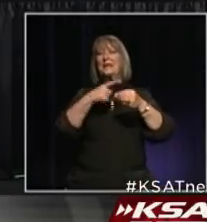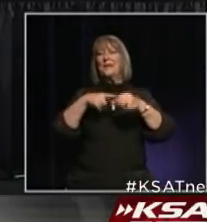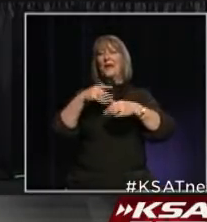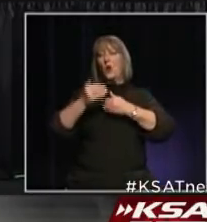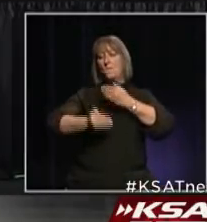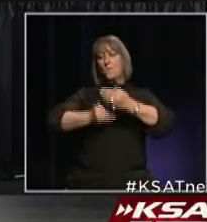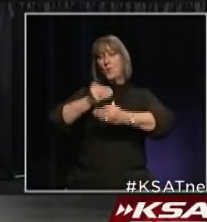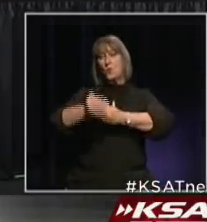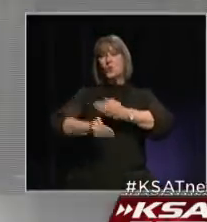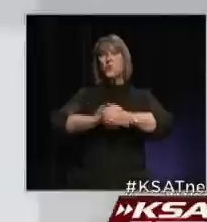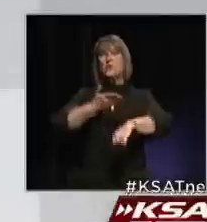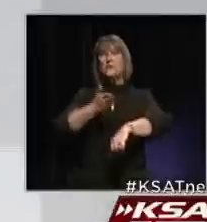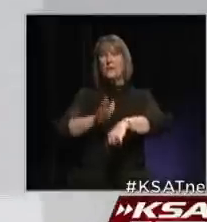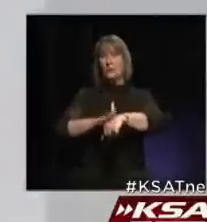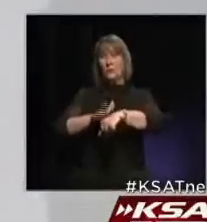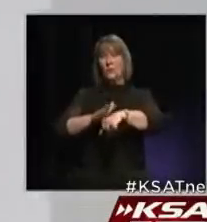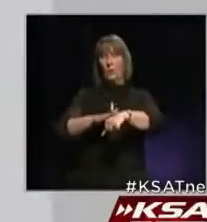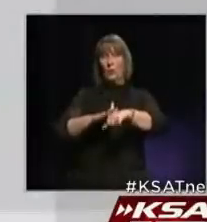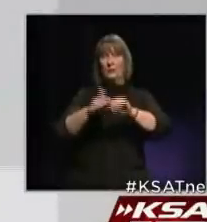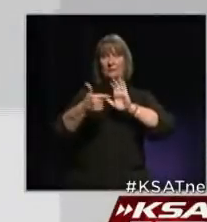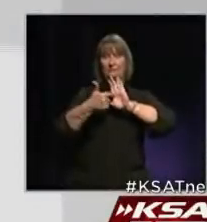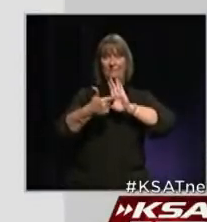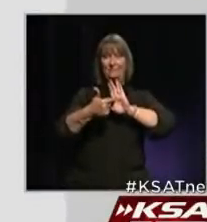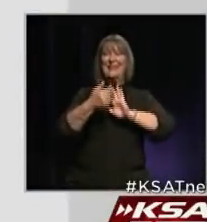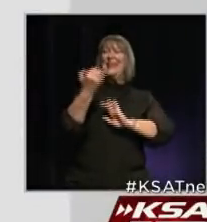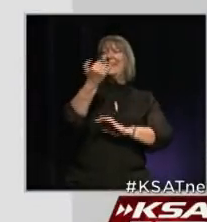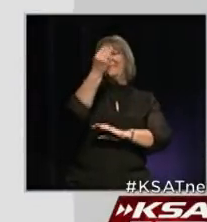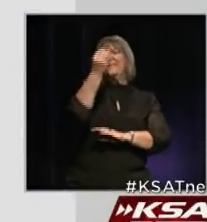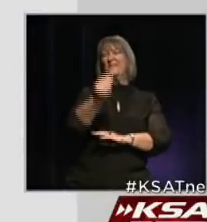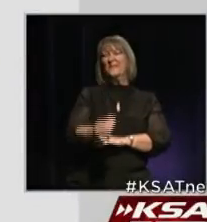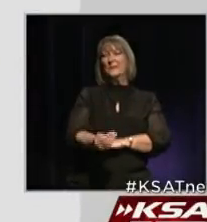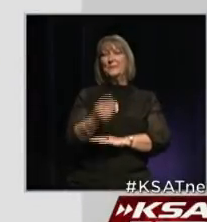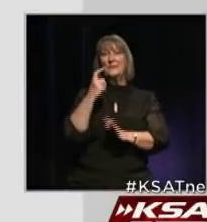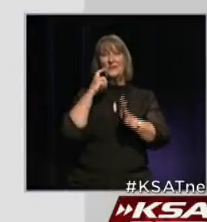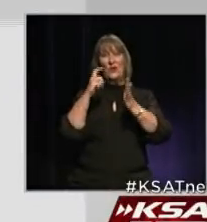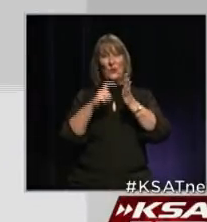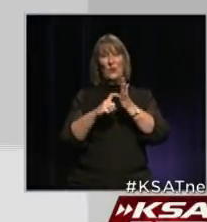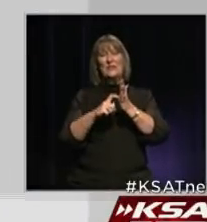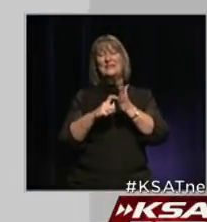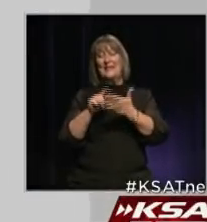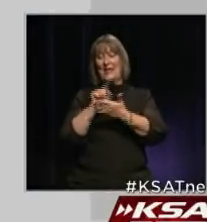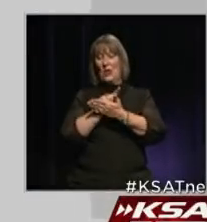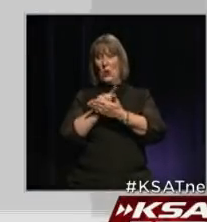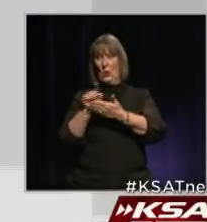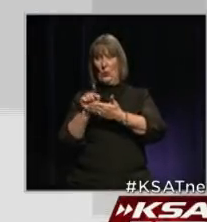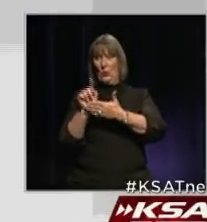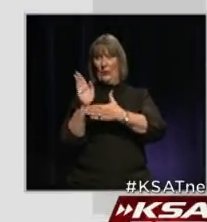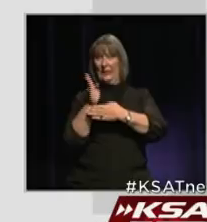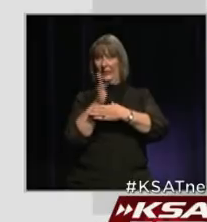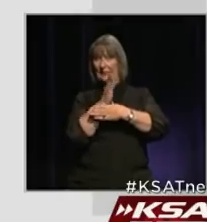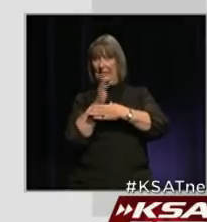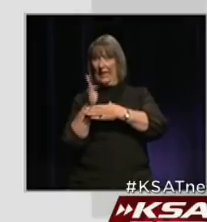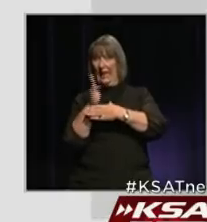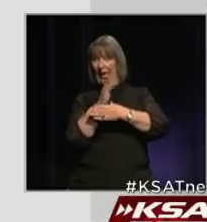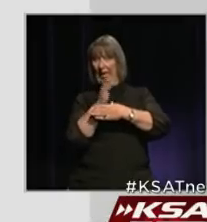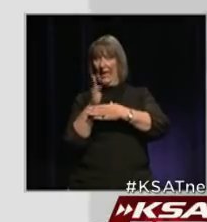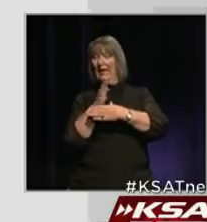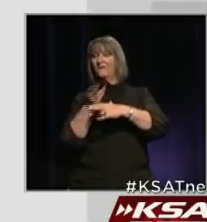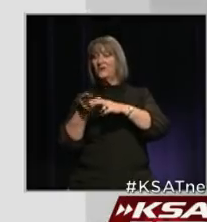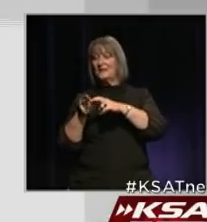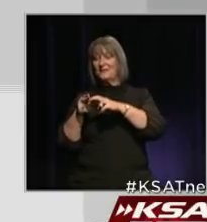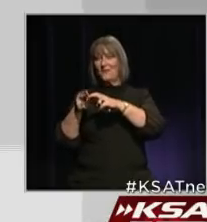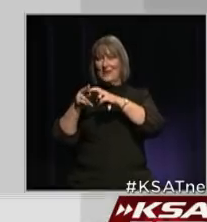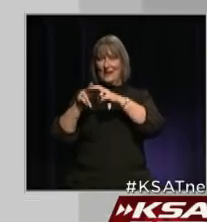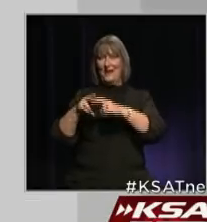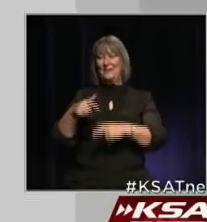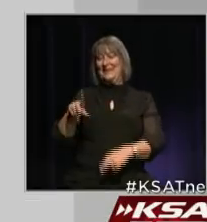it's Monday. So if we can put that up, we're continuing to see increases in our seven-day rolling case average. At the end of